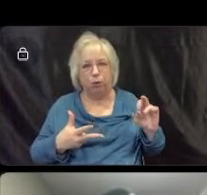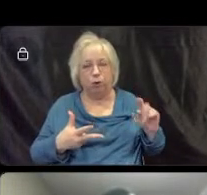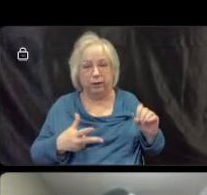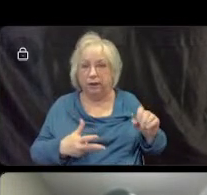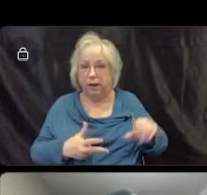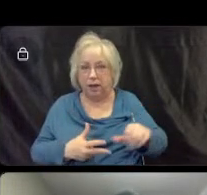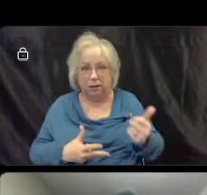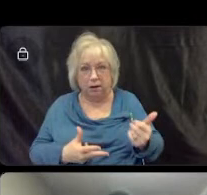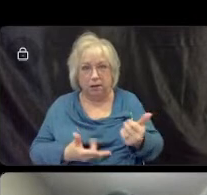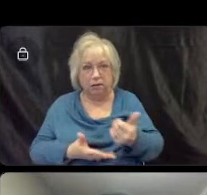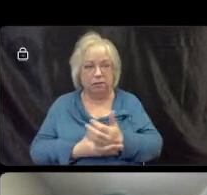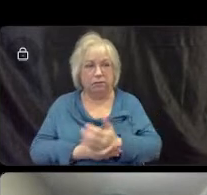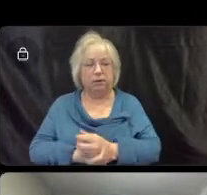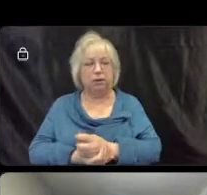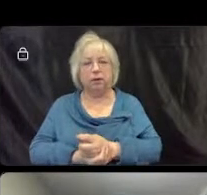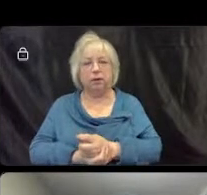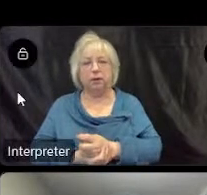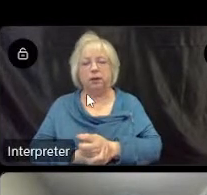nominations?